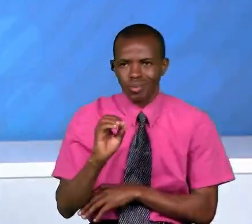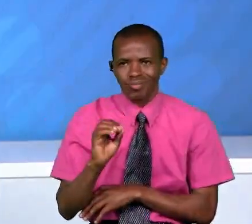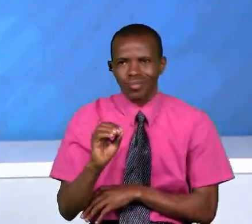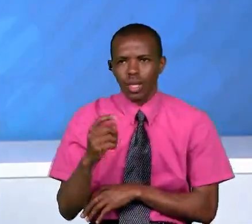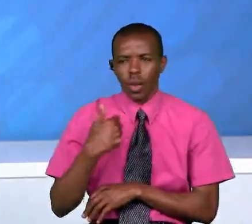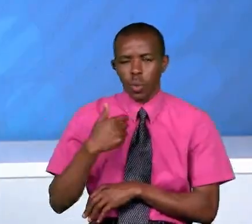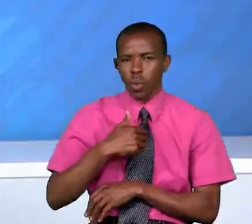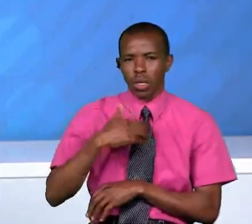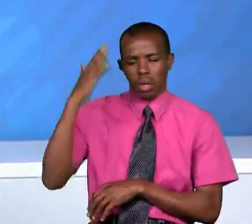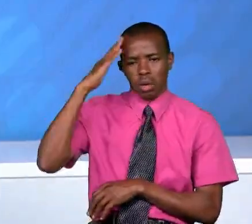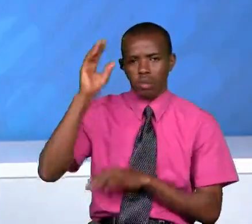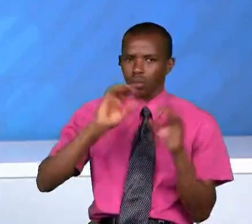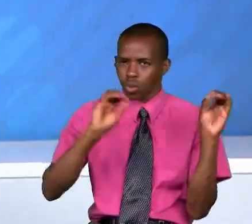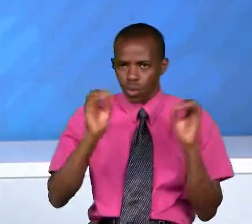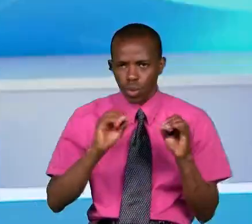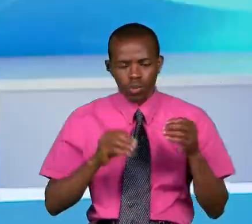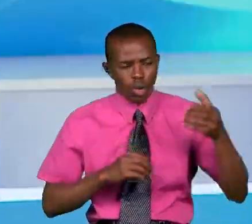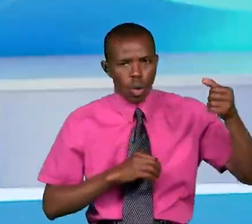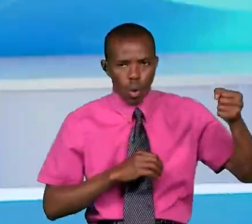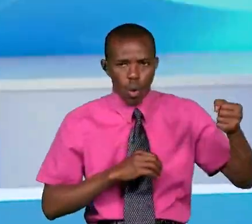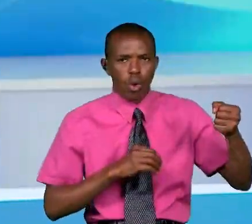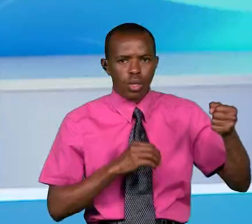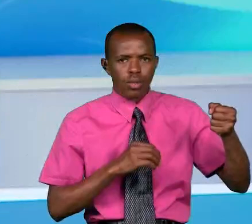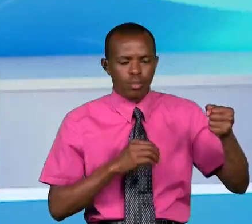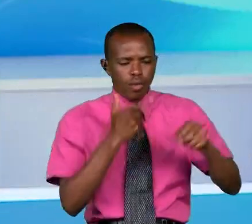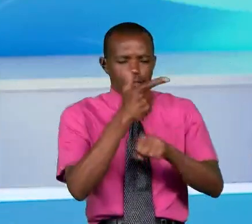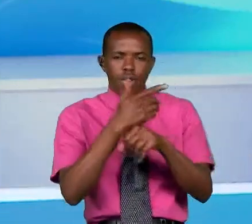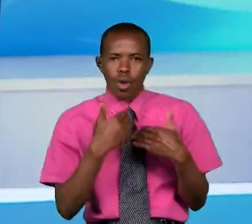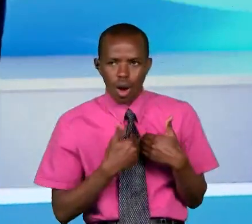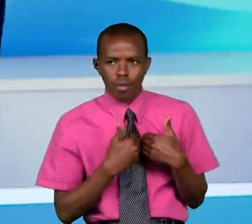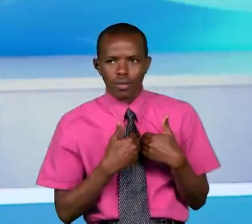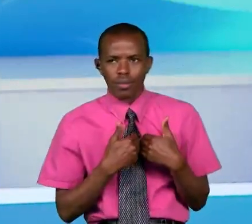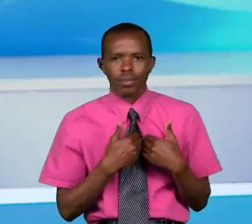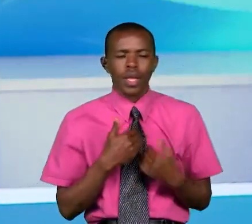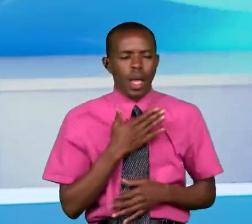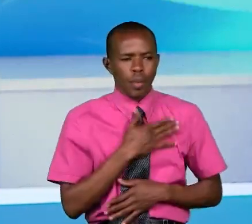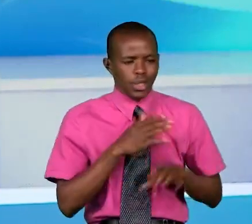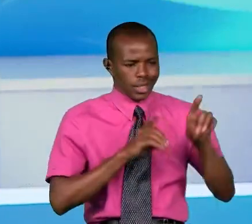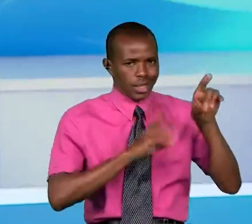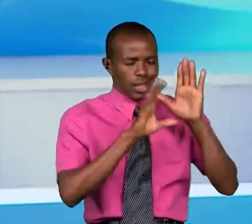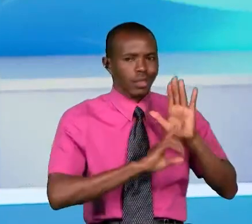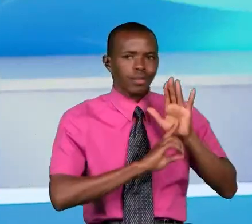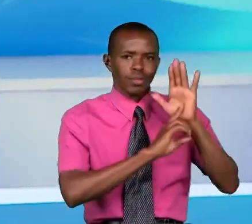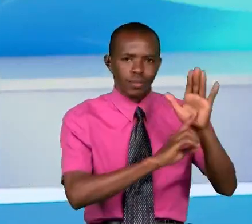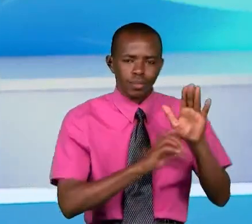we do not know for sure. Hold still, I'm being told there's that, but so that they can get the context. Please, Director Nicheze hiyo